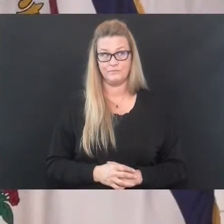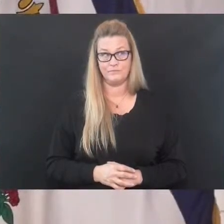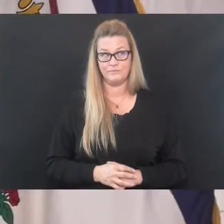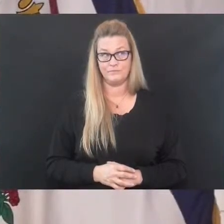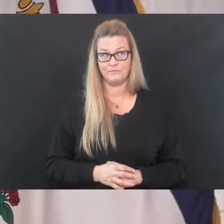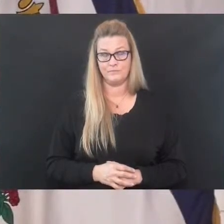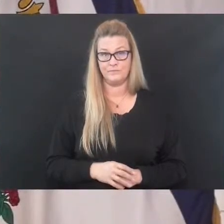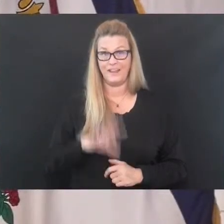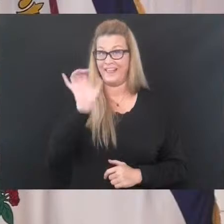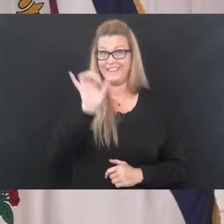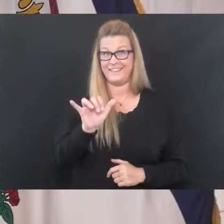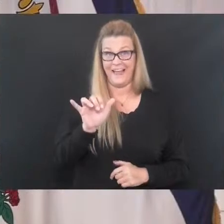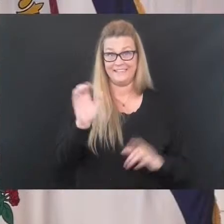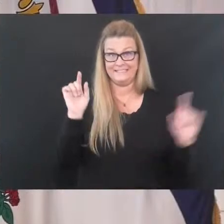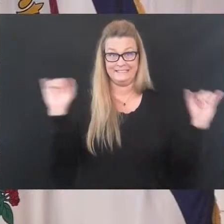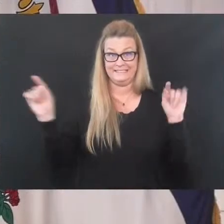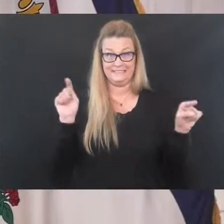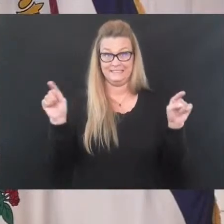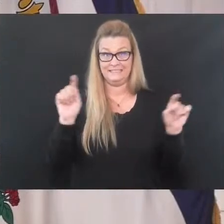there. That